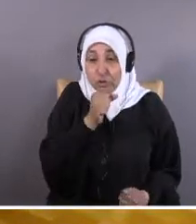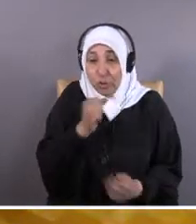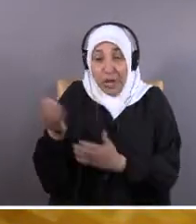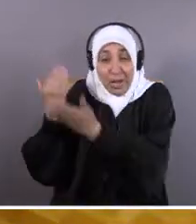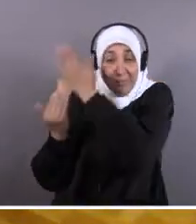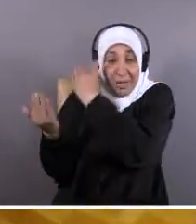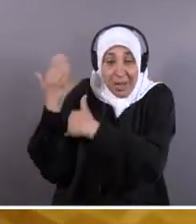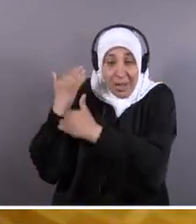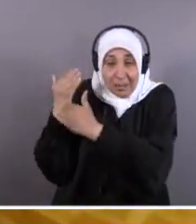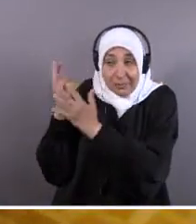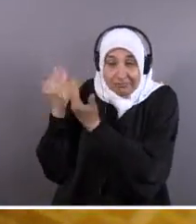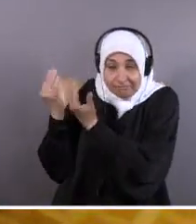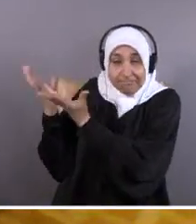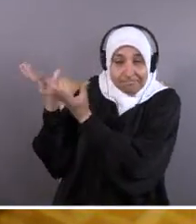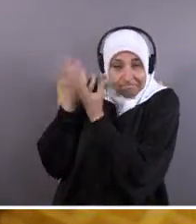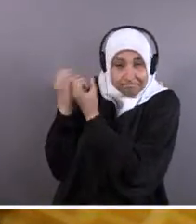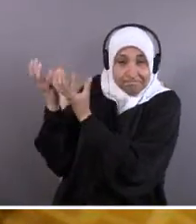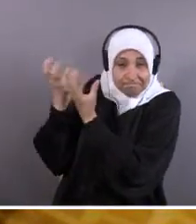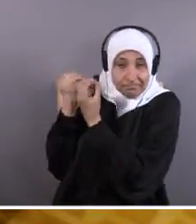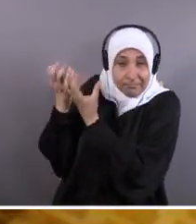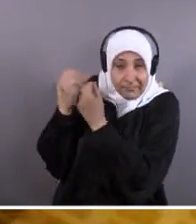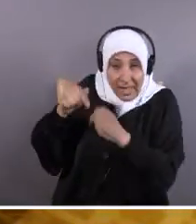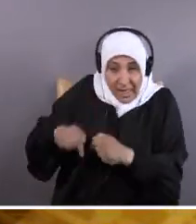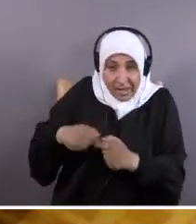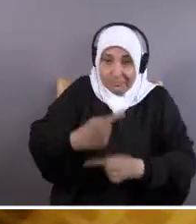more so than we have ever done.